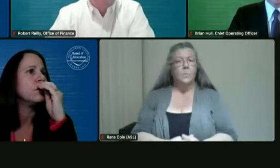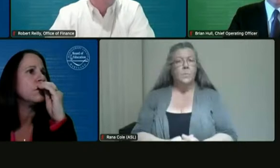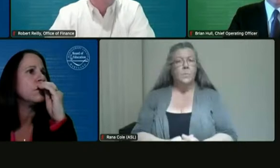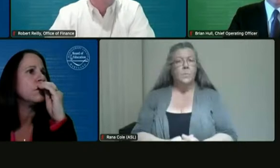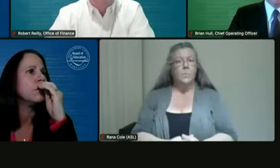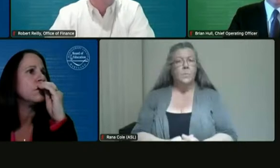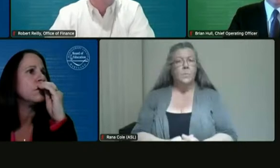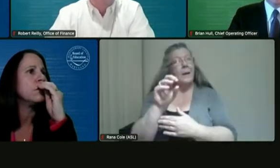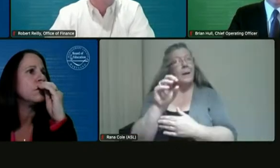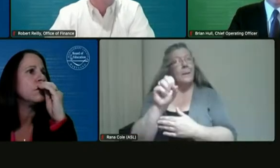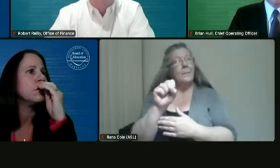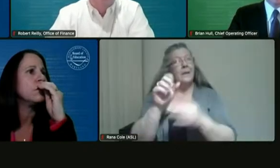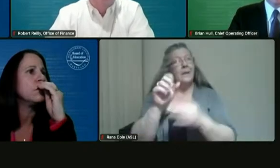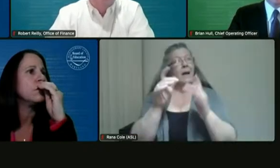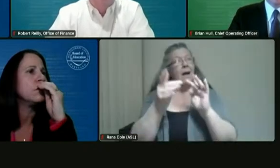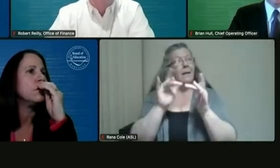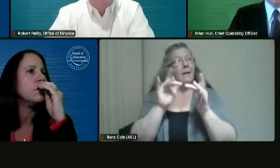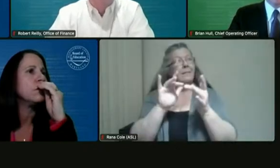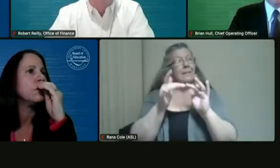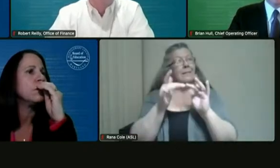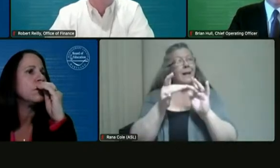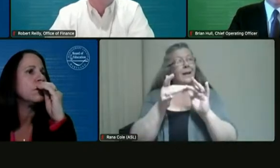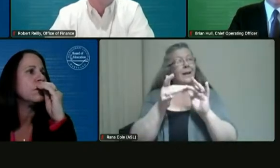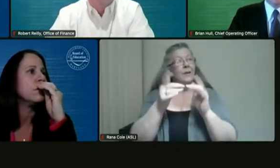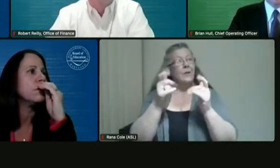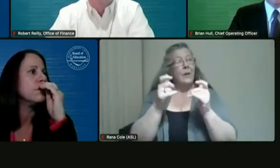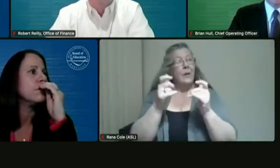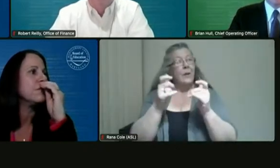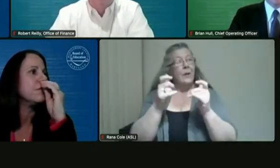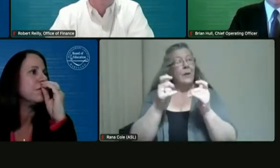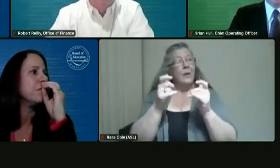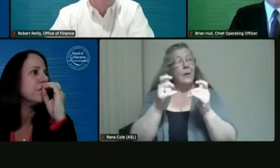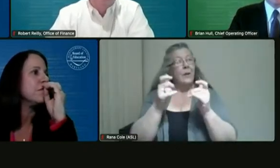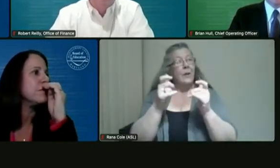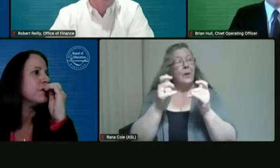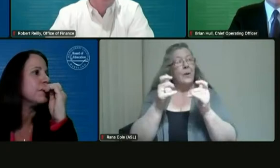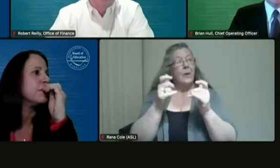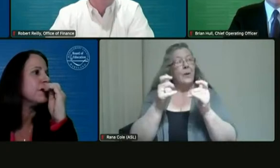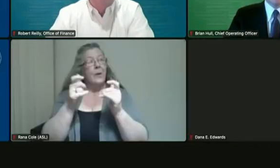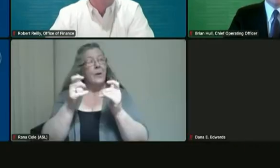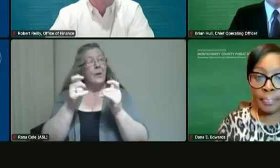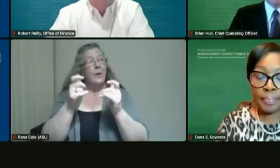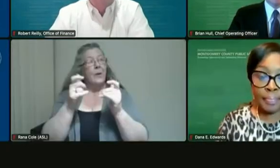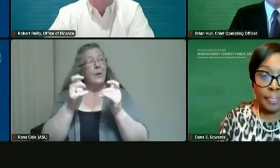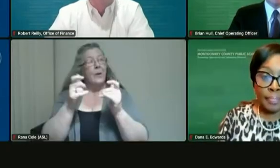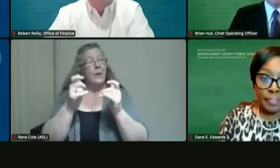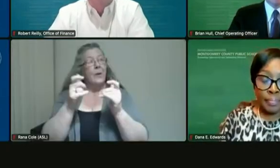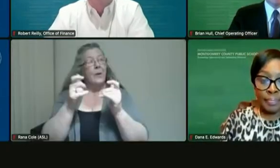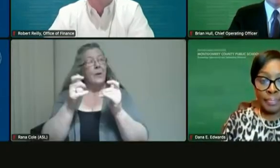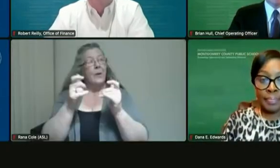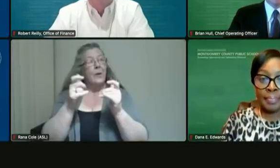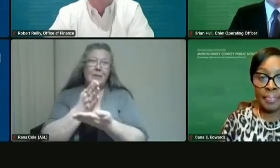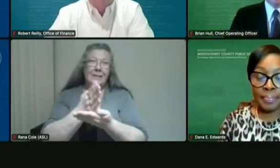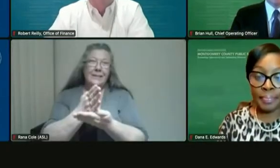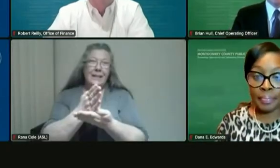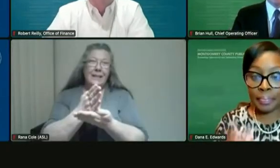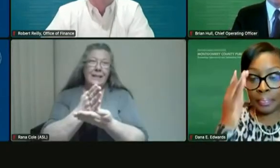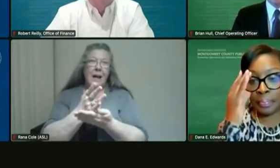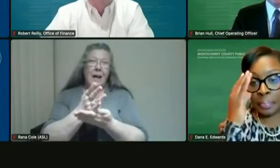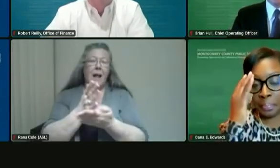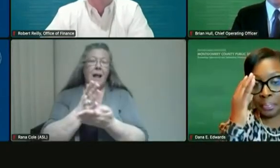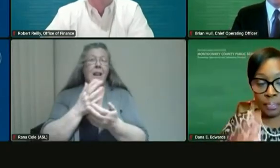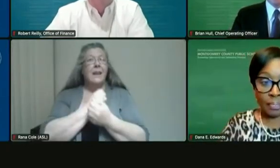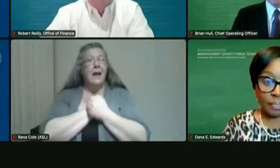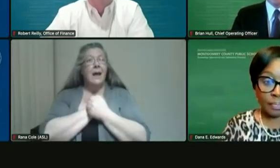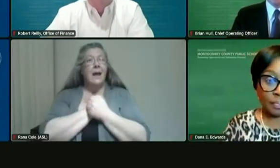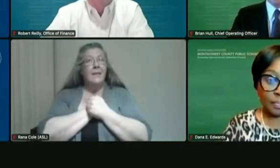budget. I love the anticipation of our team tonight, because you and this is what we've experienced in